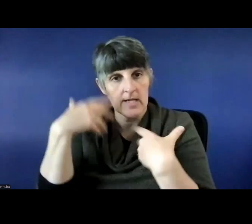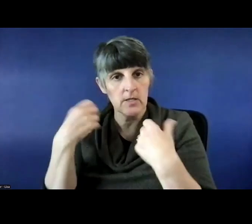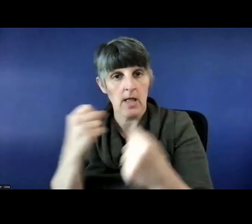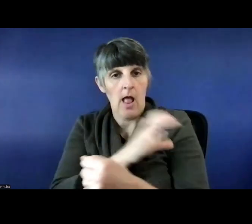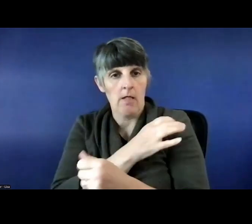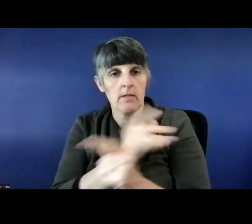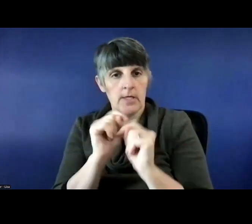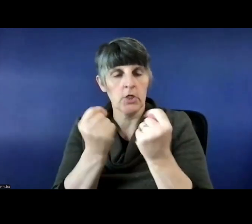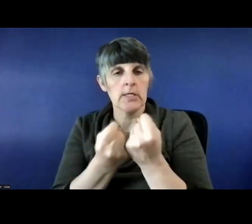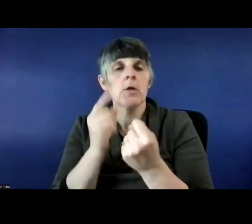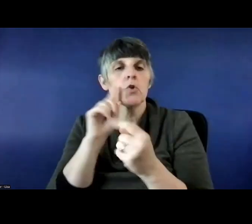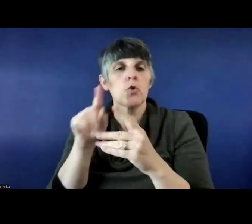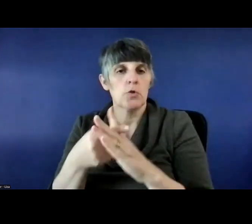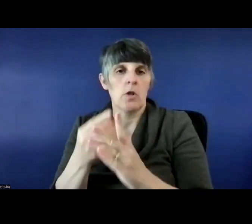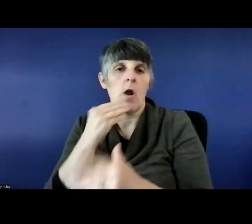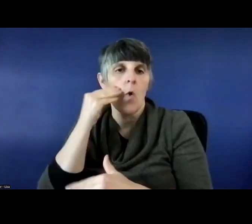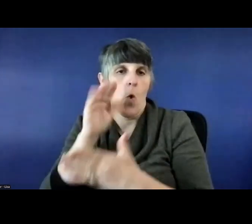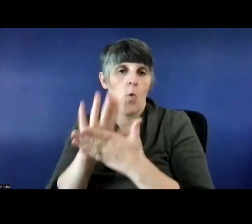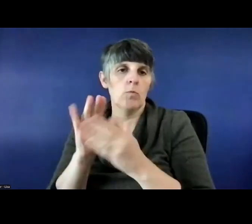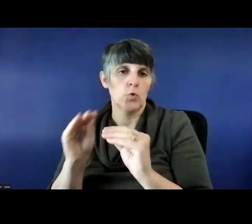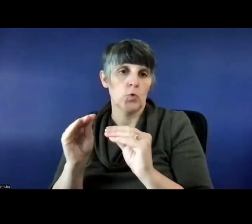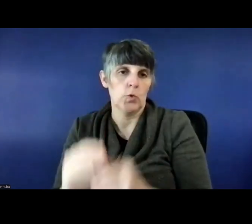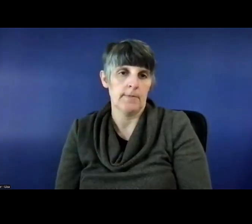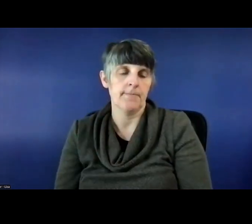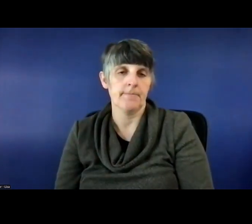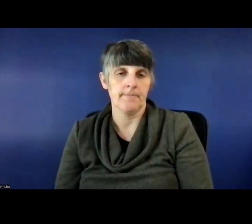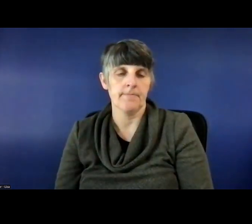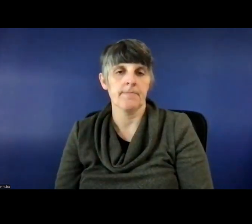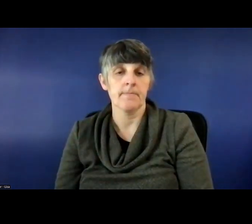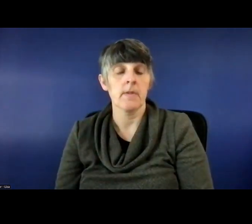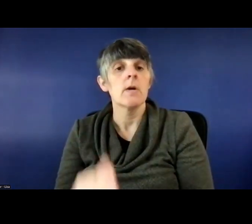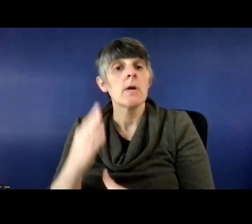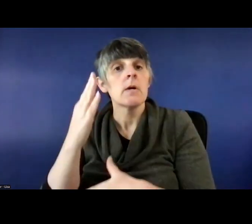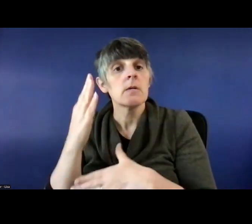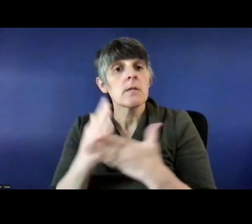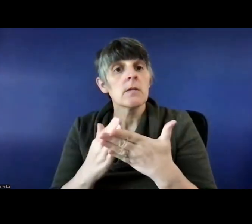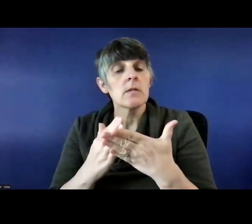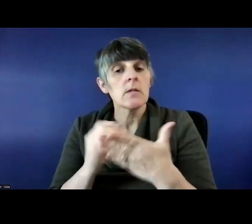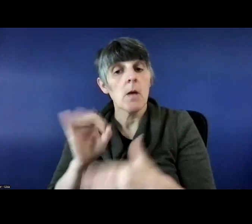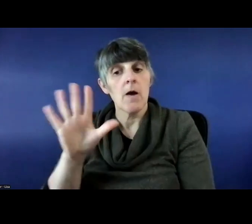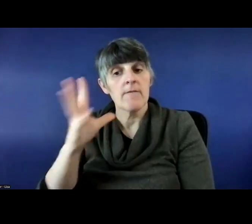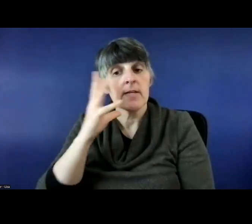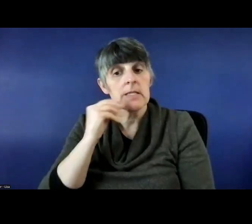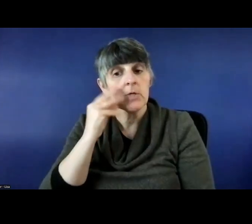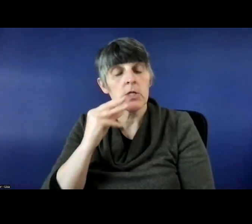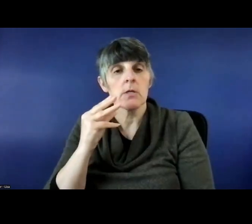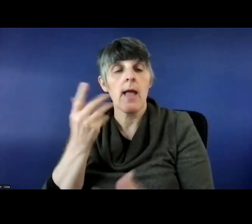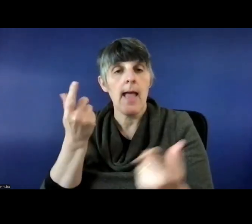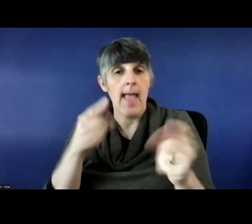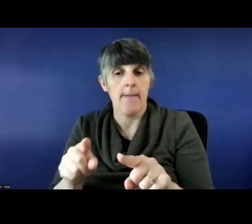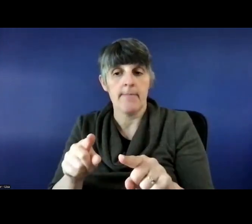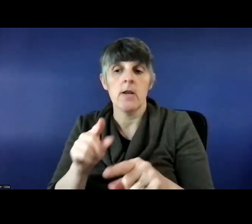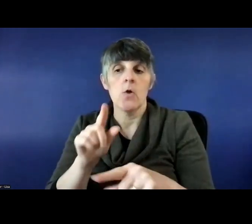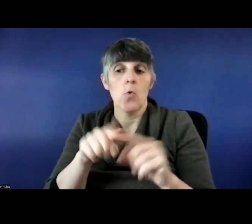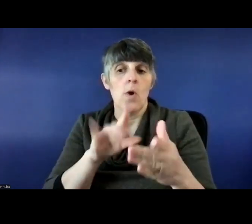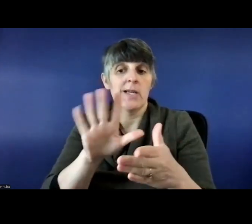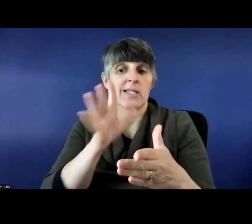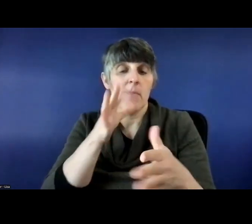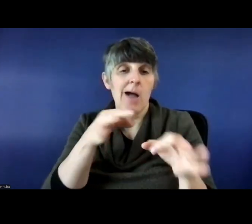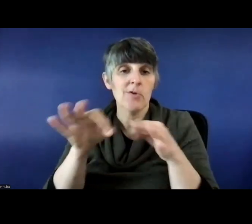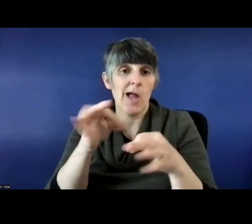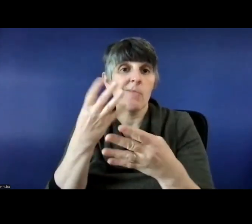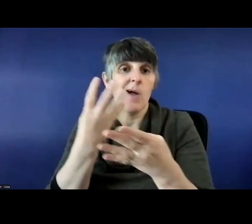team to begin homeschooling. Some of his experiences took place in what his mom described as a prison